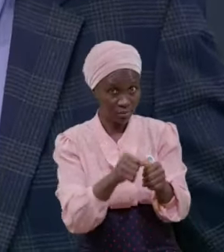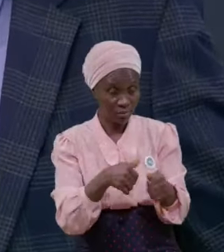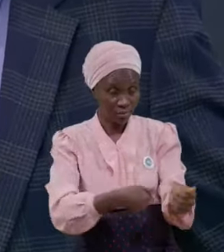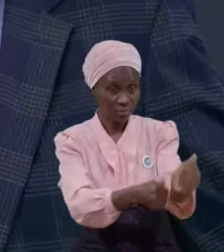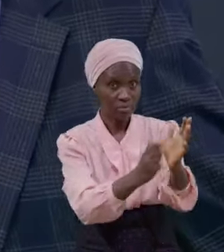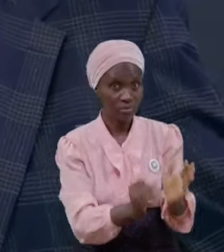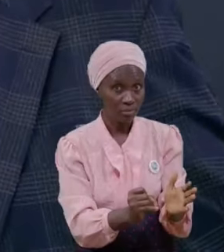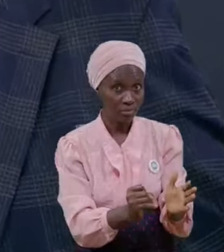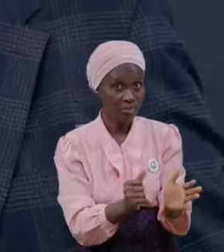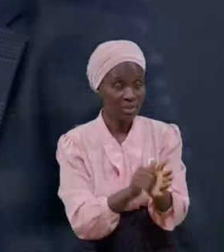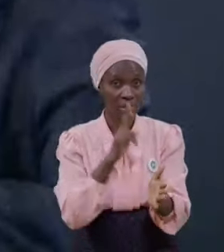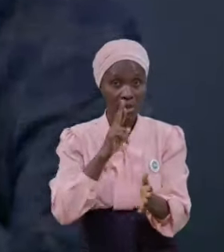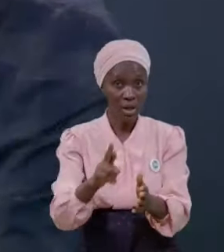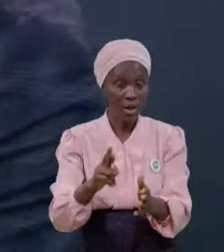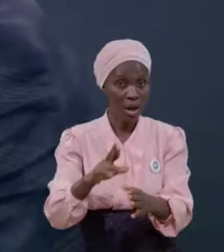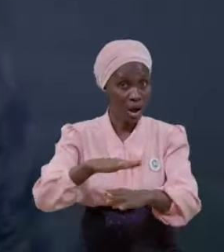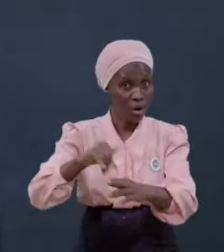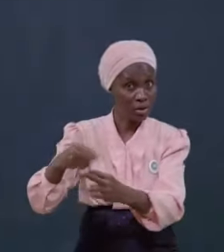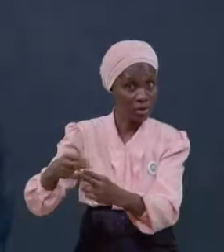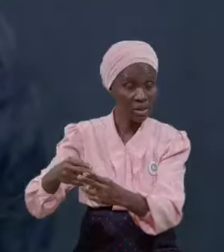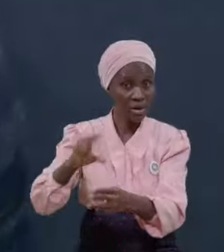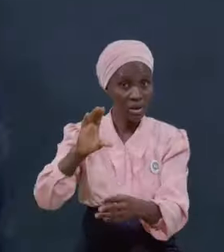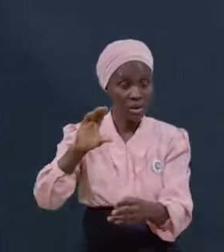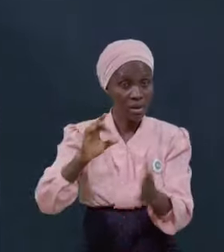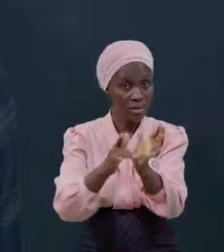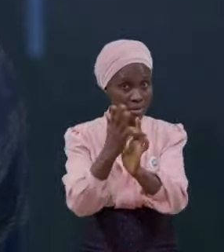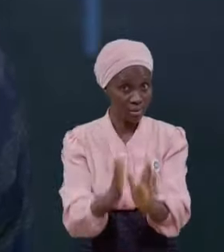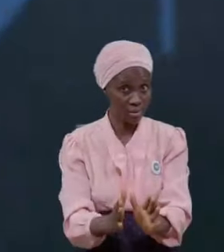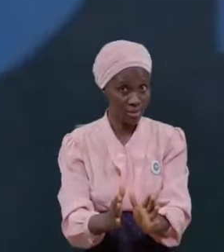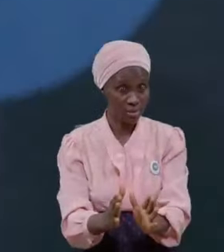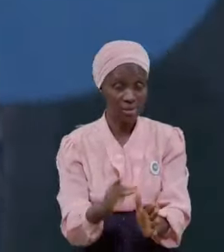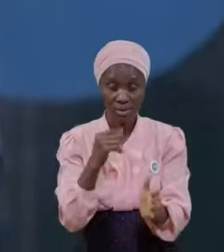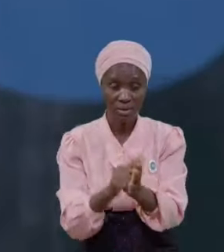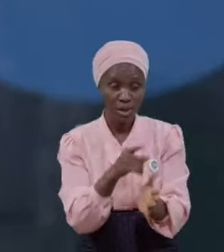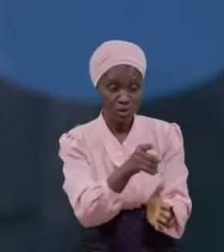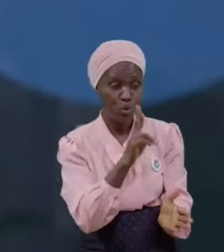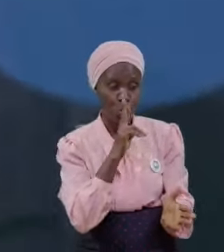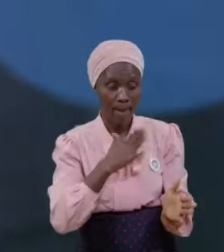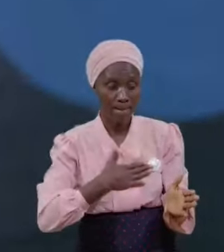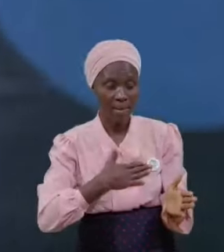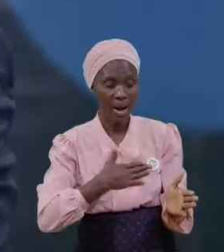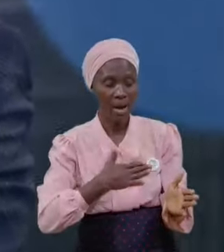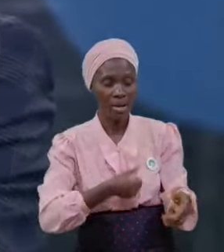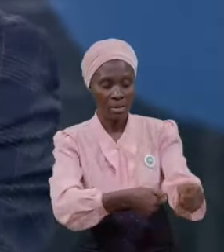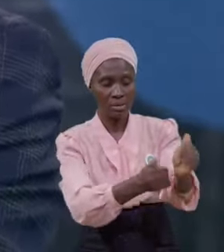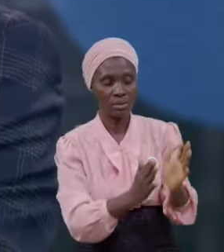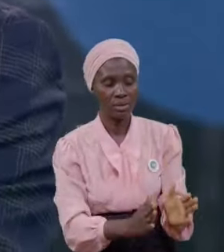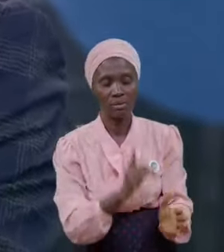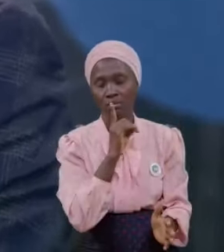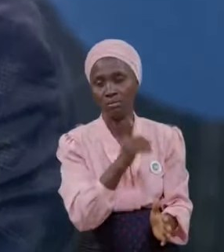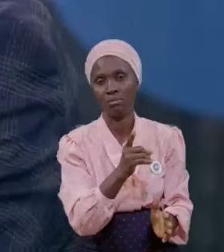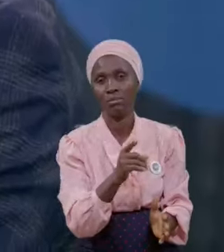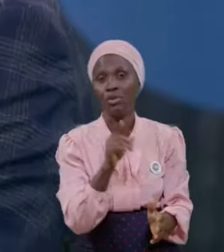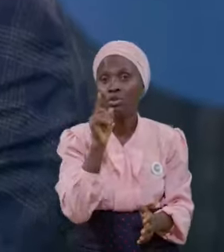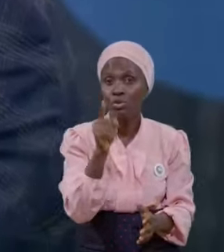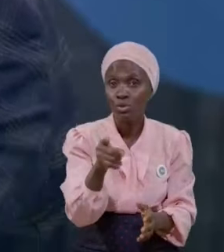my disciples indeed? You decide for Christ, the Savior, as the disciple. You